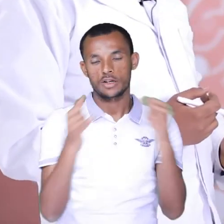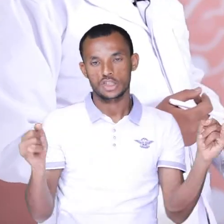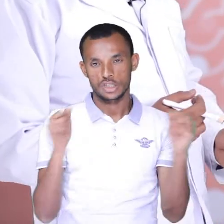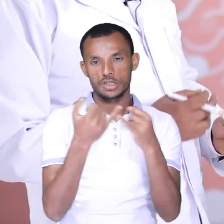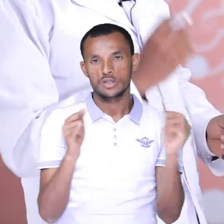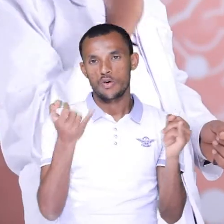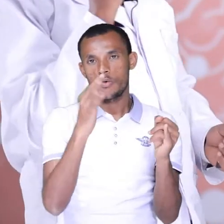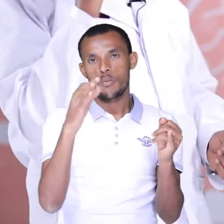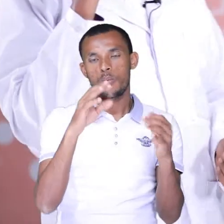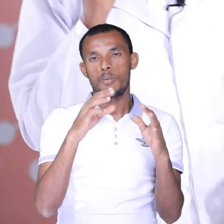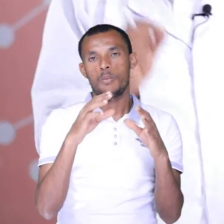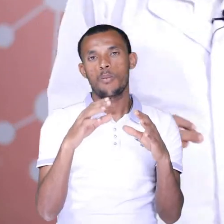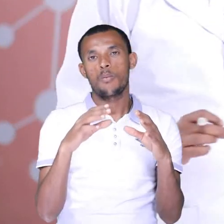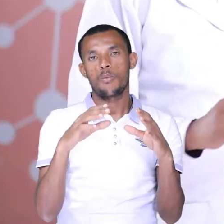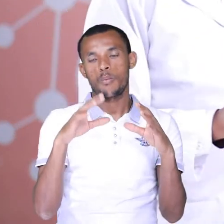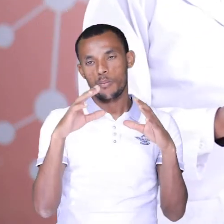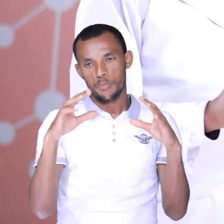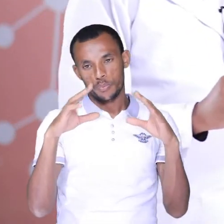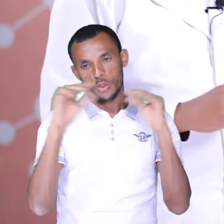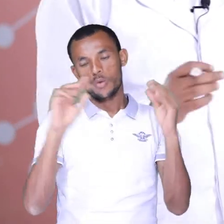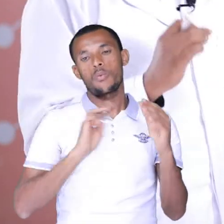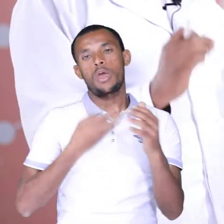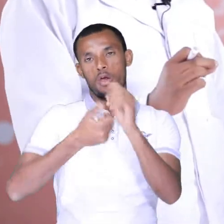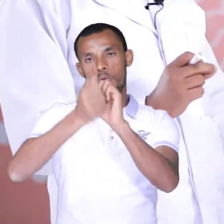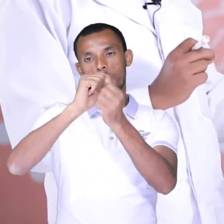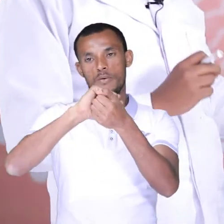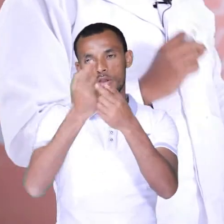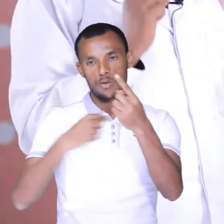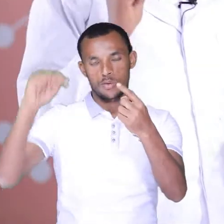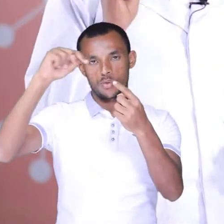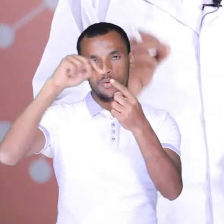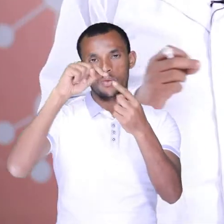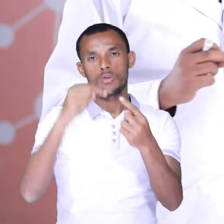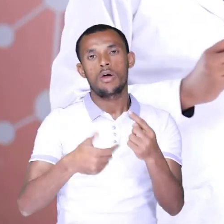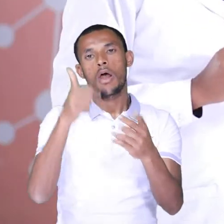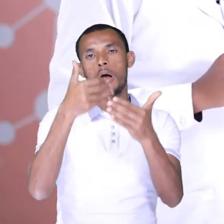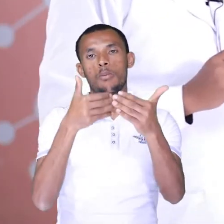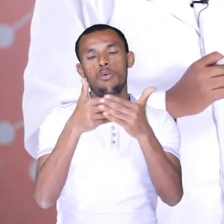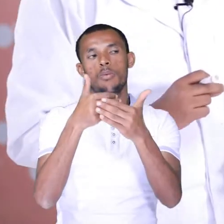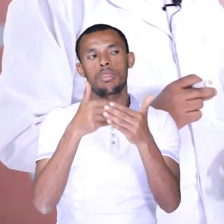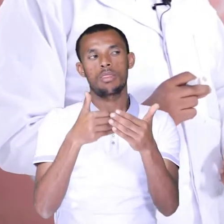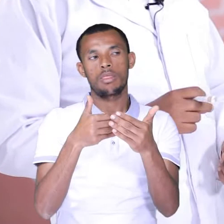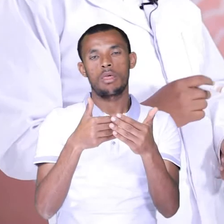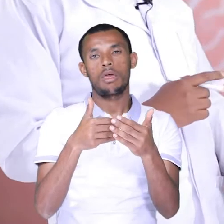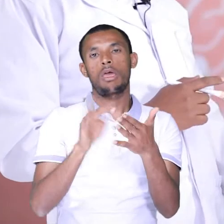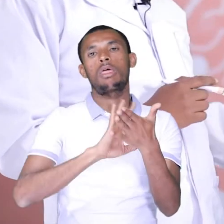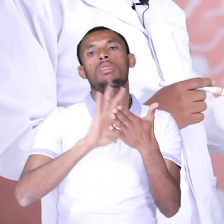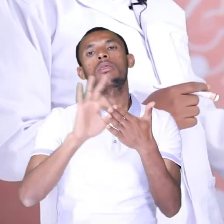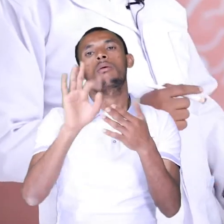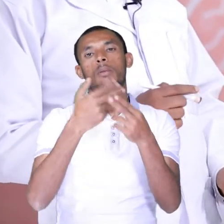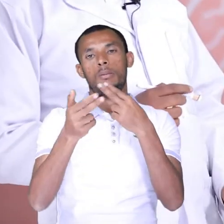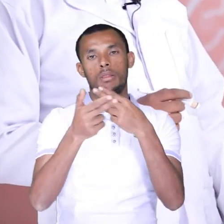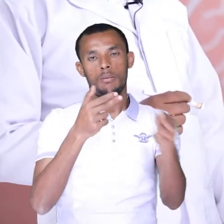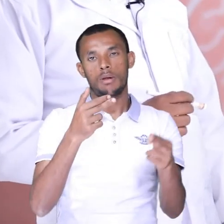moles, we have to convert or change into an appropriate integer by